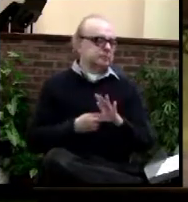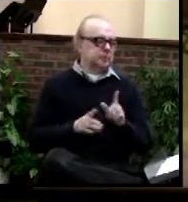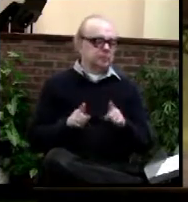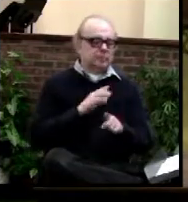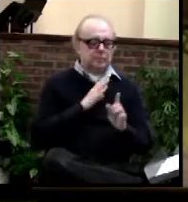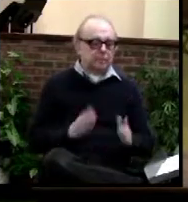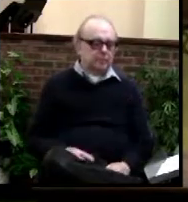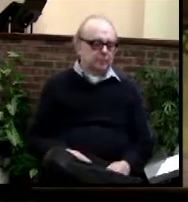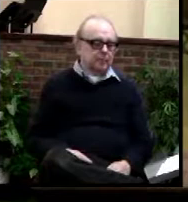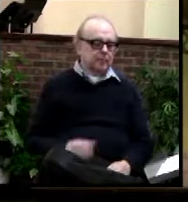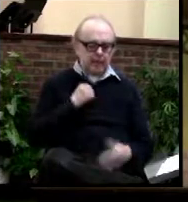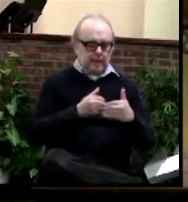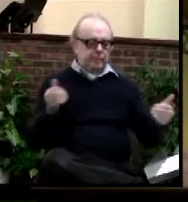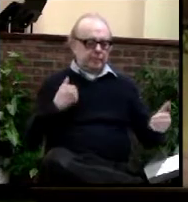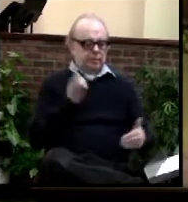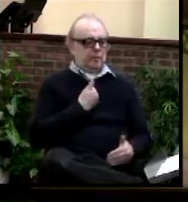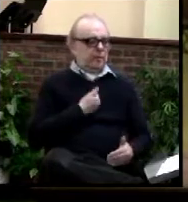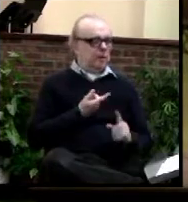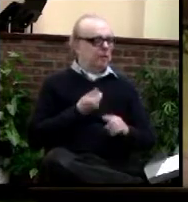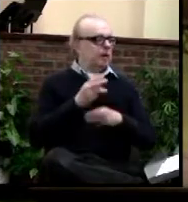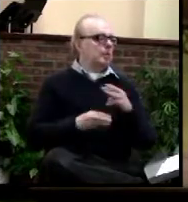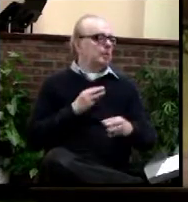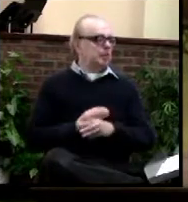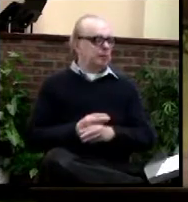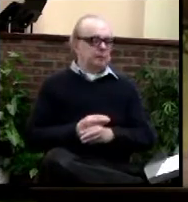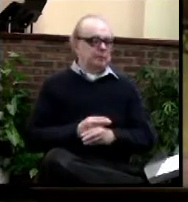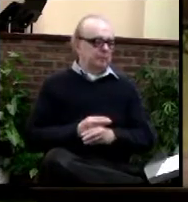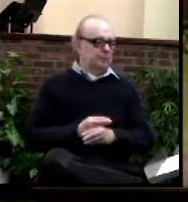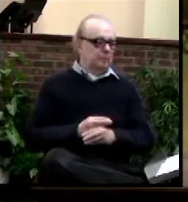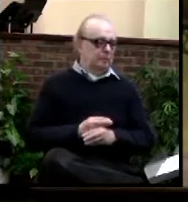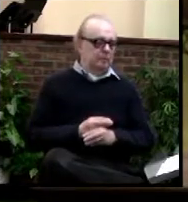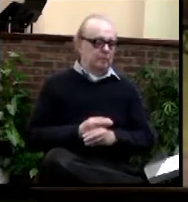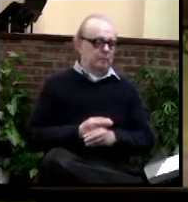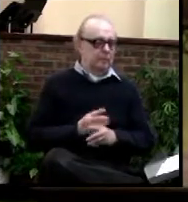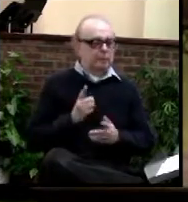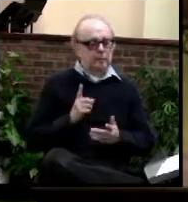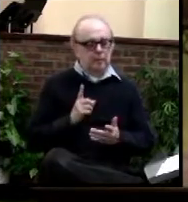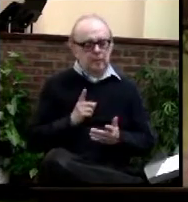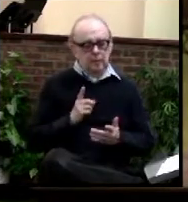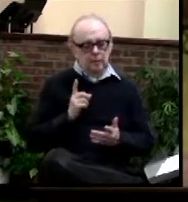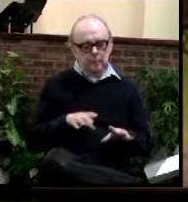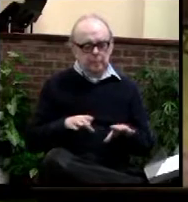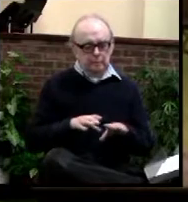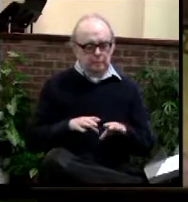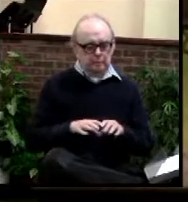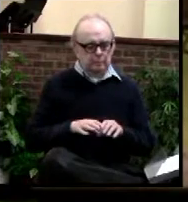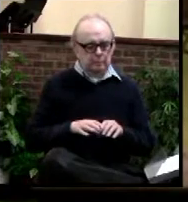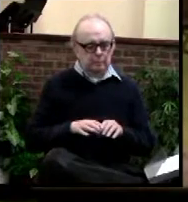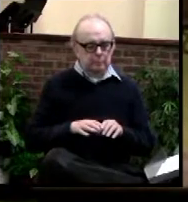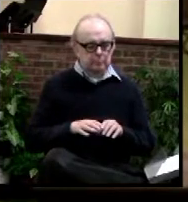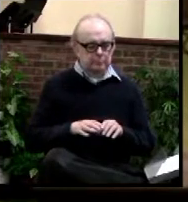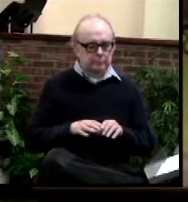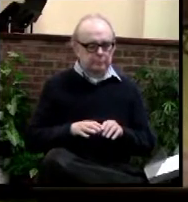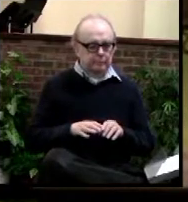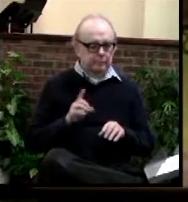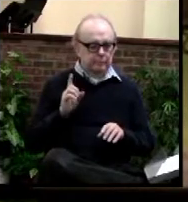are to separate ourselves from the world. And so what we need to do is I just